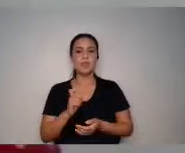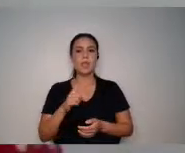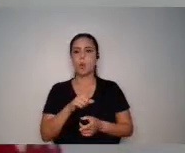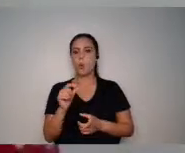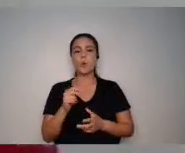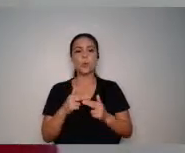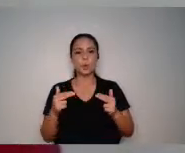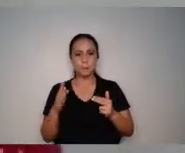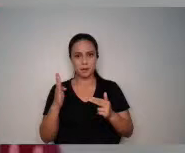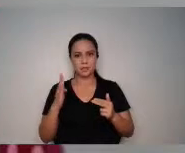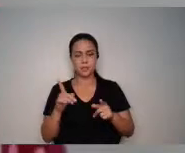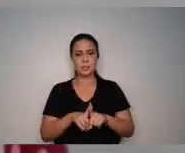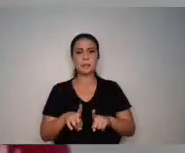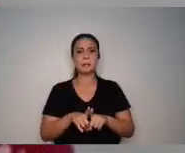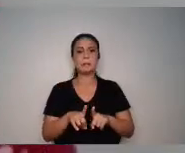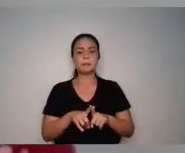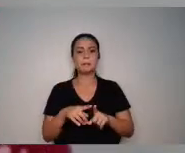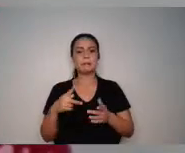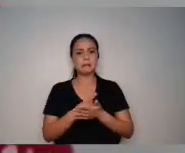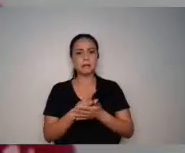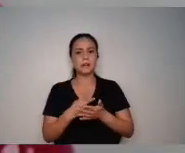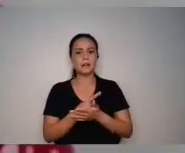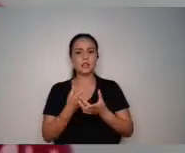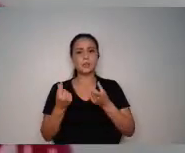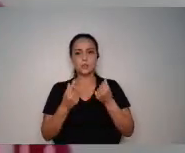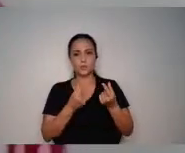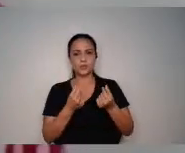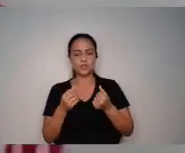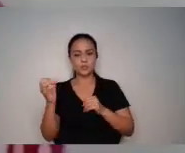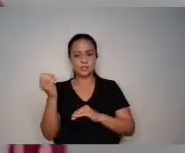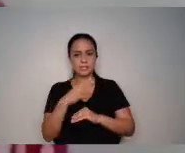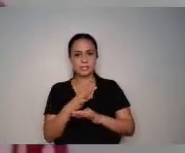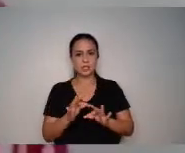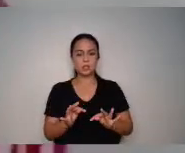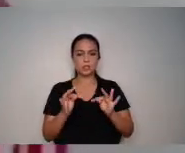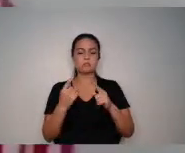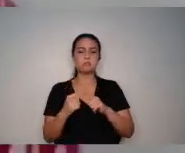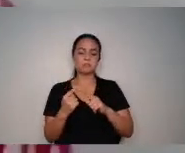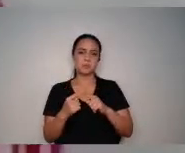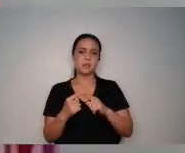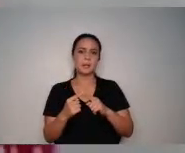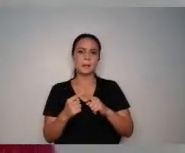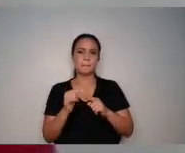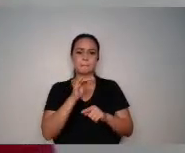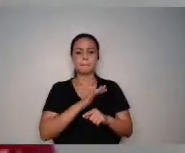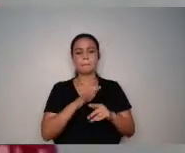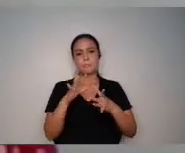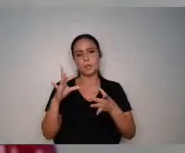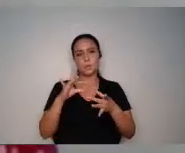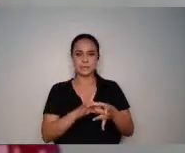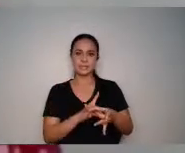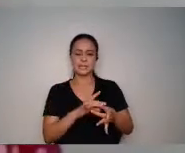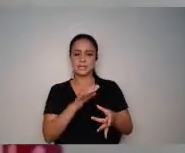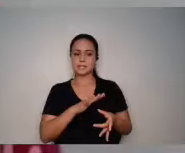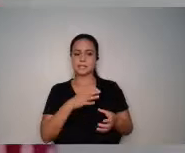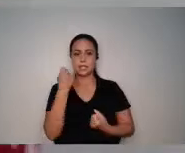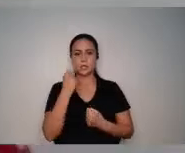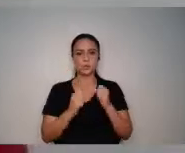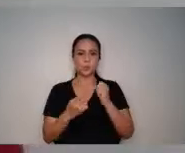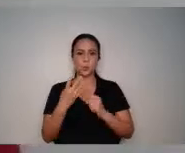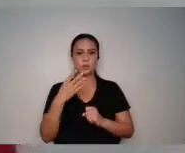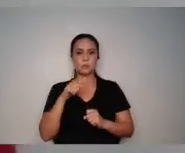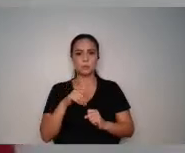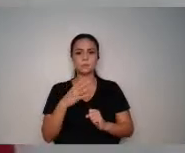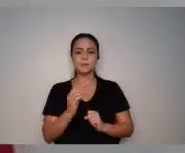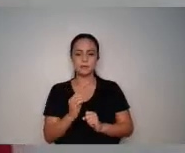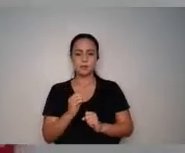investing, of course, and that's something that Brazil is not doing, which is investing in technological innovation, because in